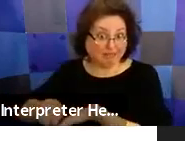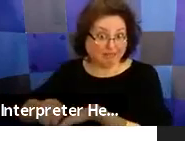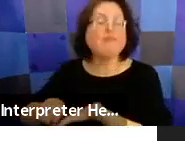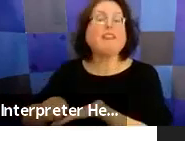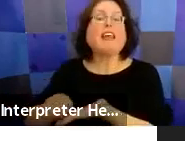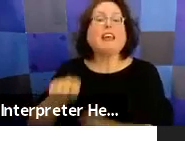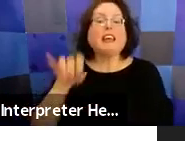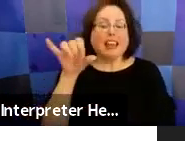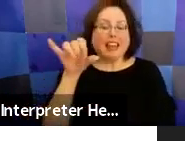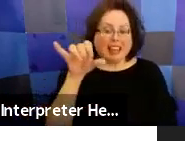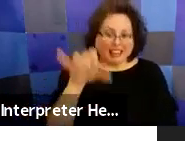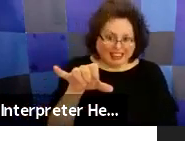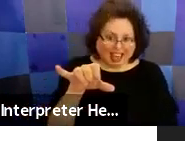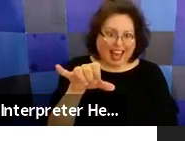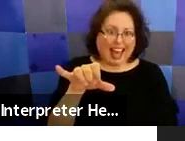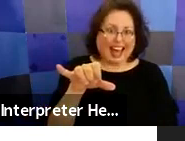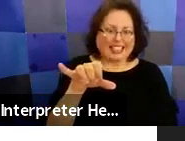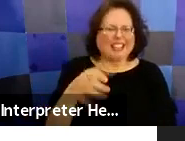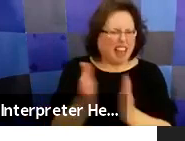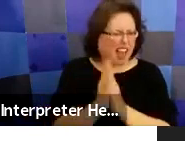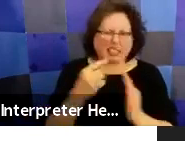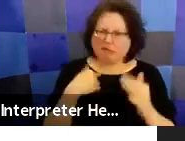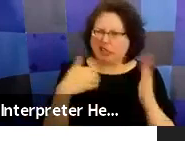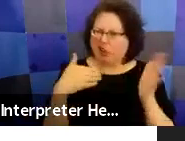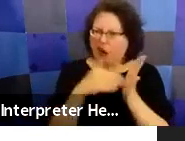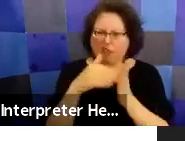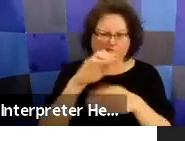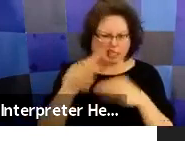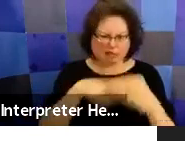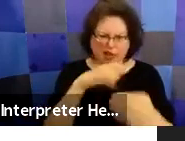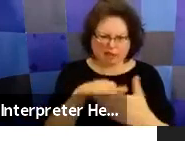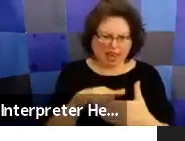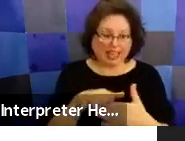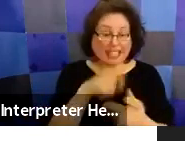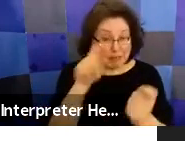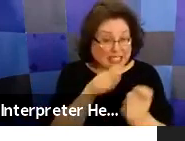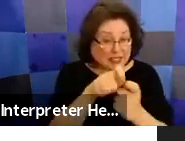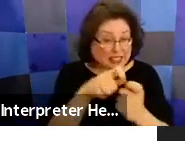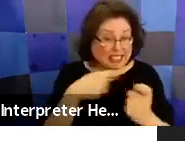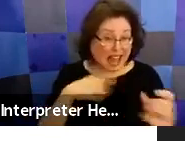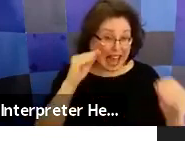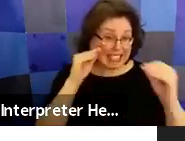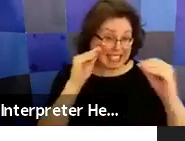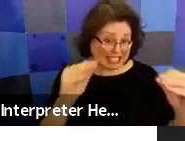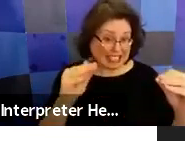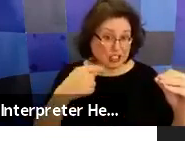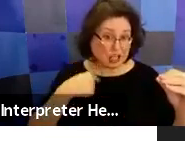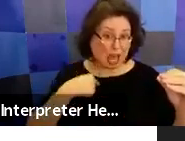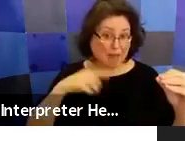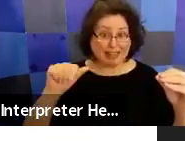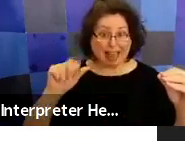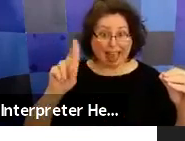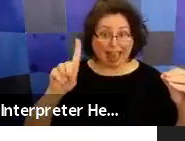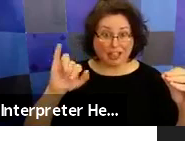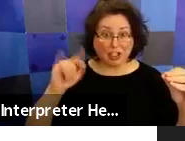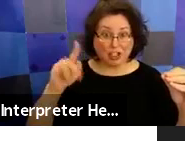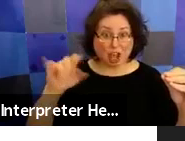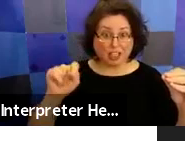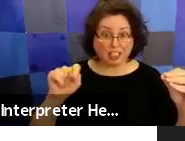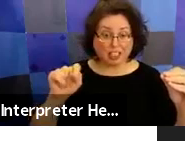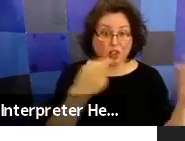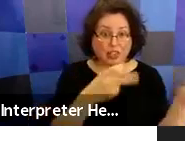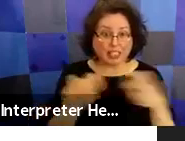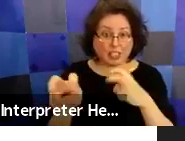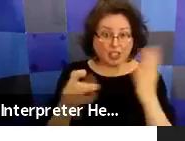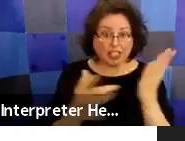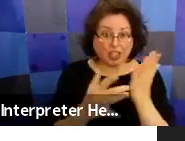that I get asked about a lot. In particular, I teach as an adjunct translation technology and